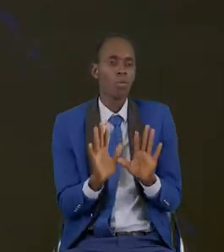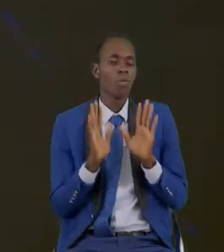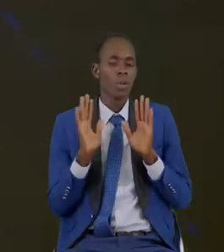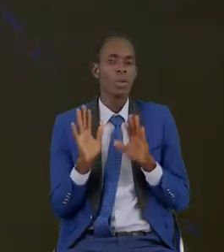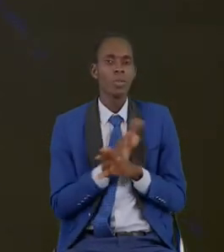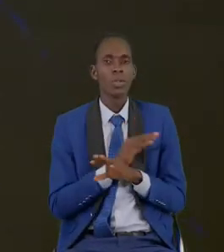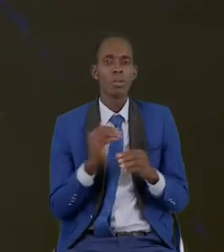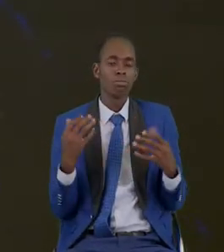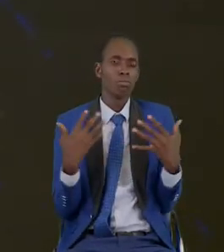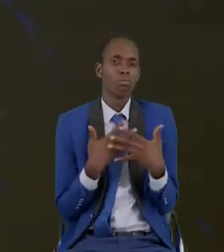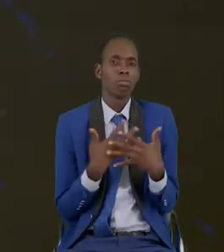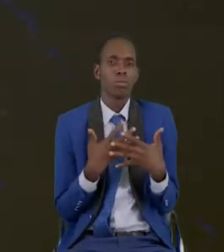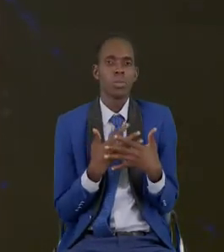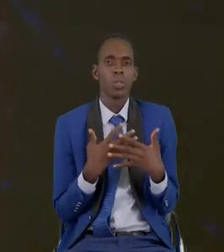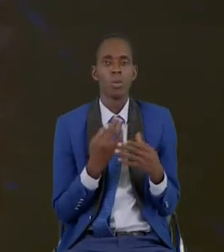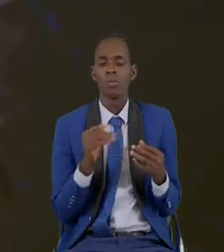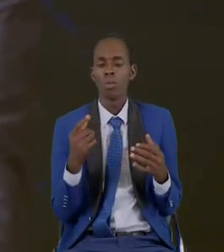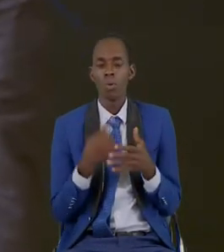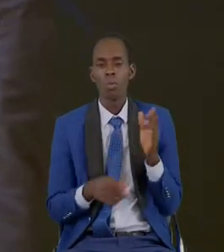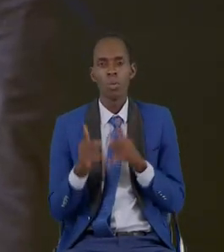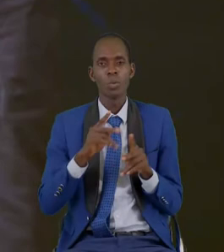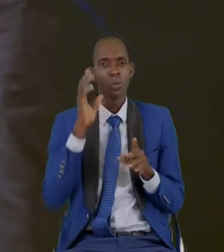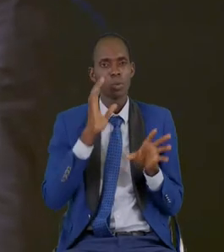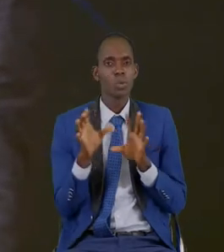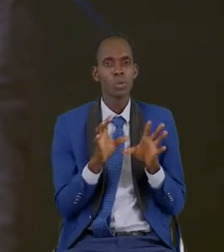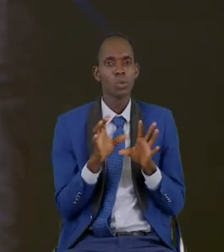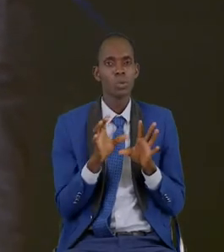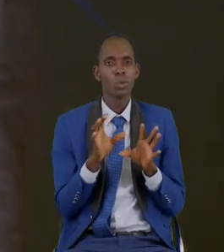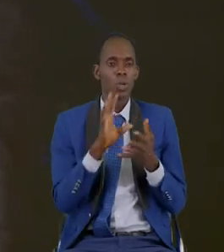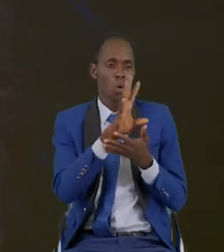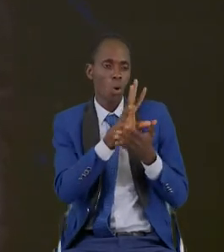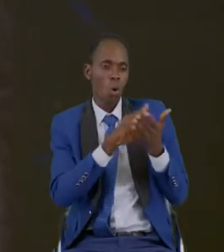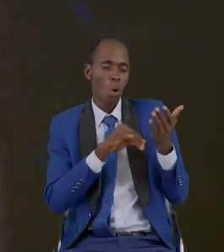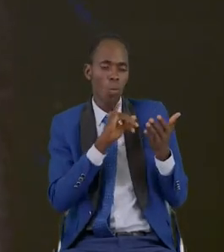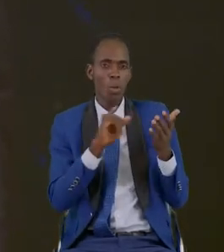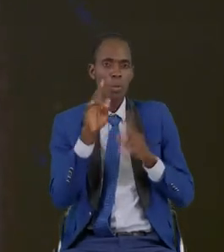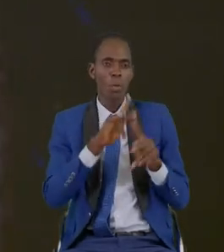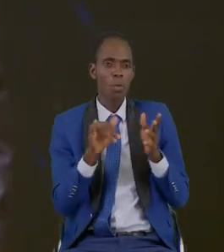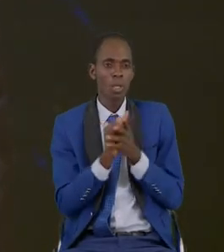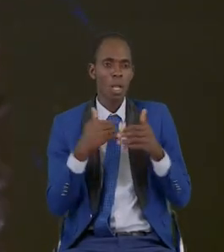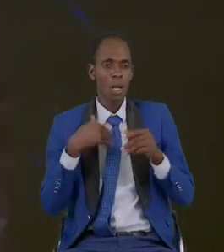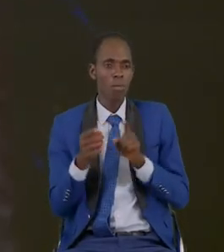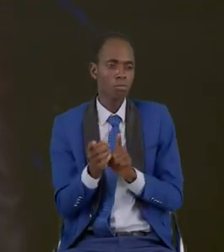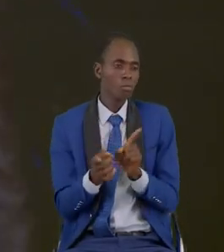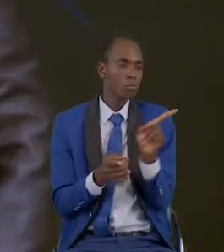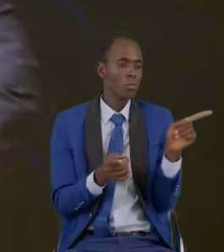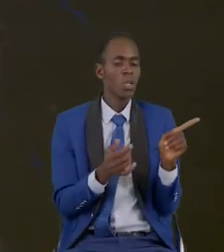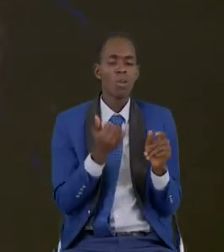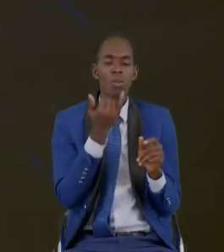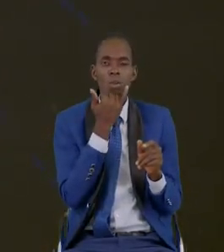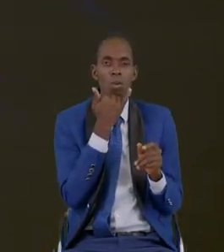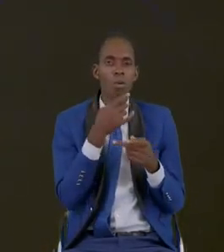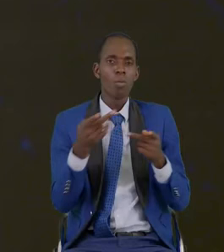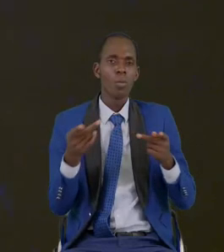do. Emulations, copying the people that go astray, that backslide, for any